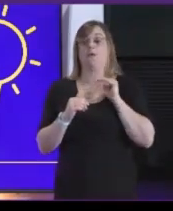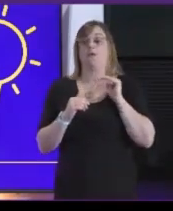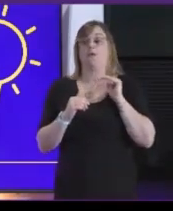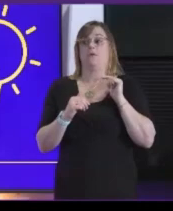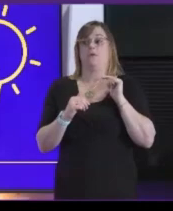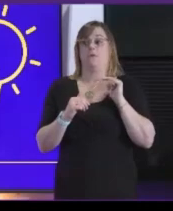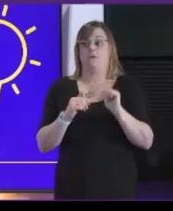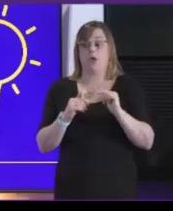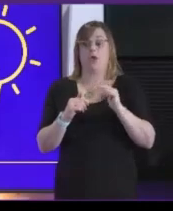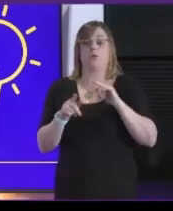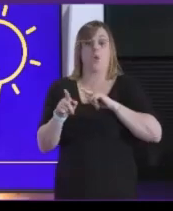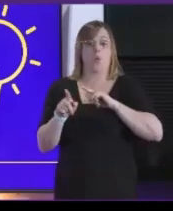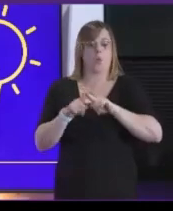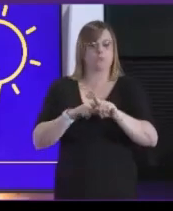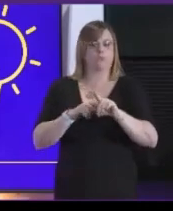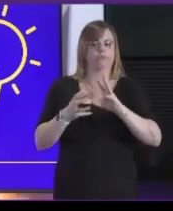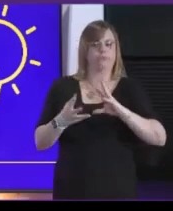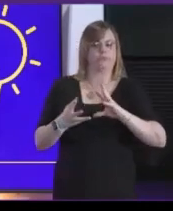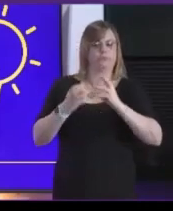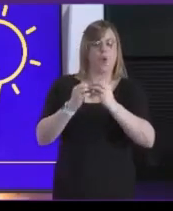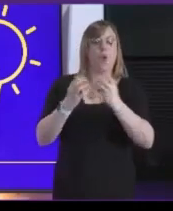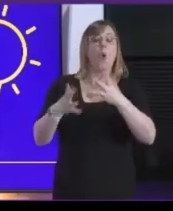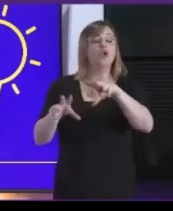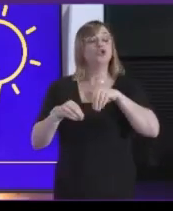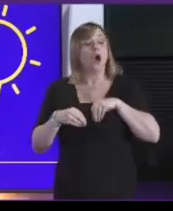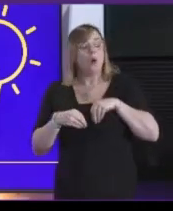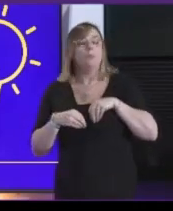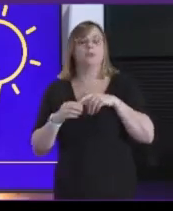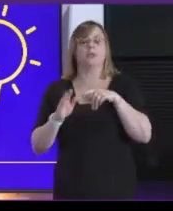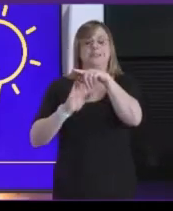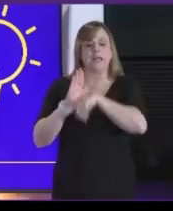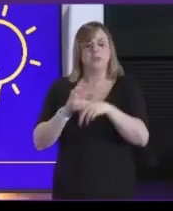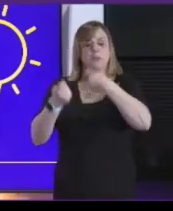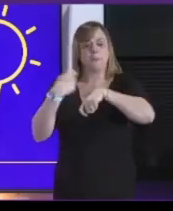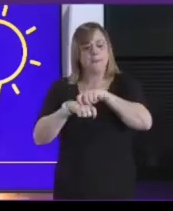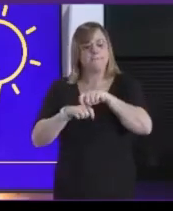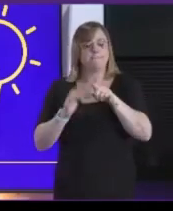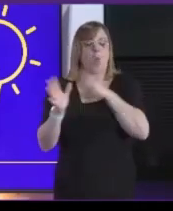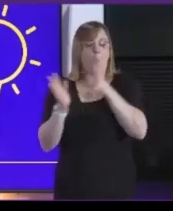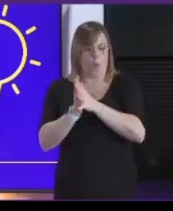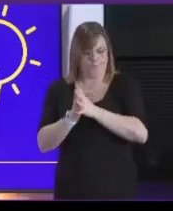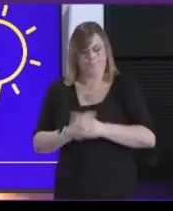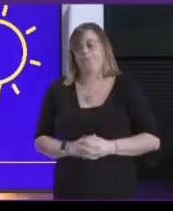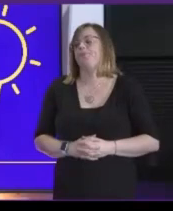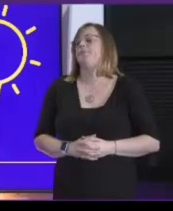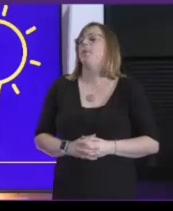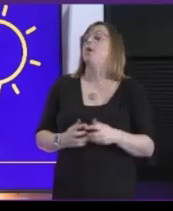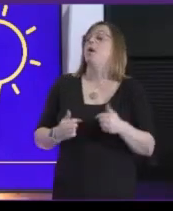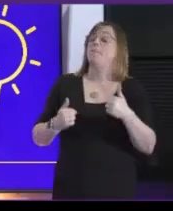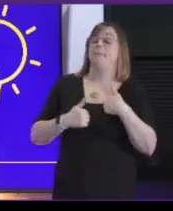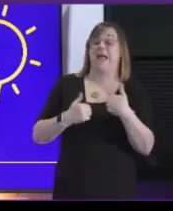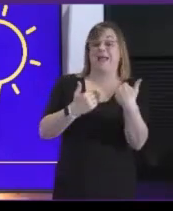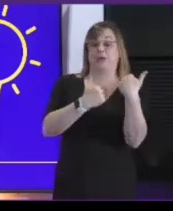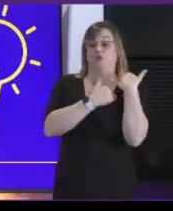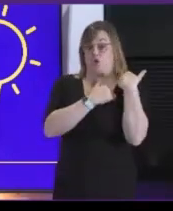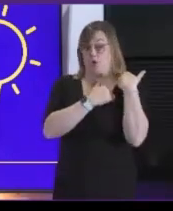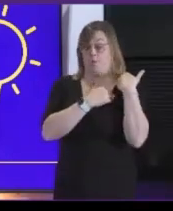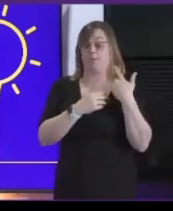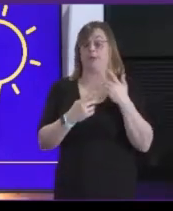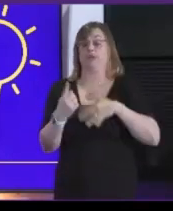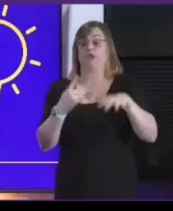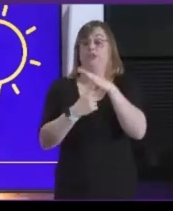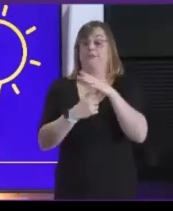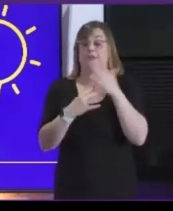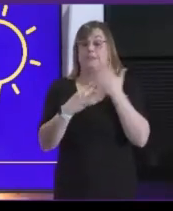develop or adopt standards that may become regulation. My job as the Chief Accessibility Officer